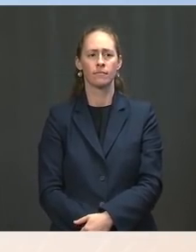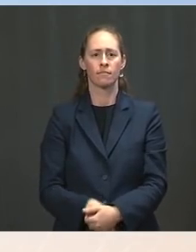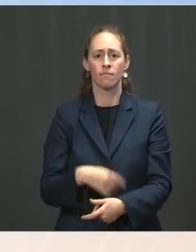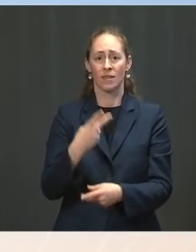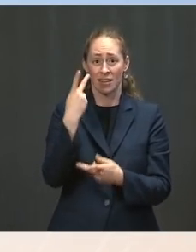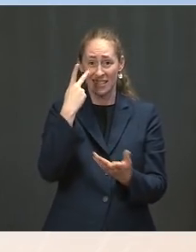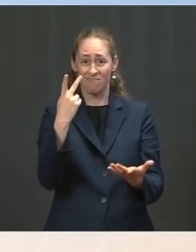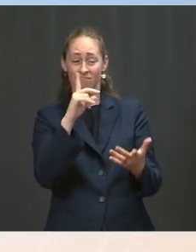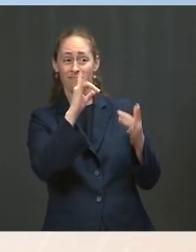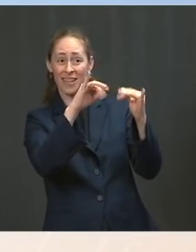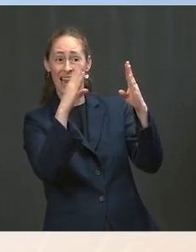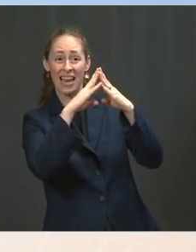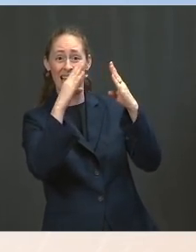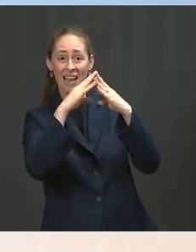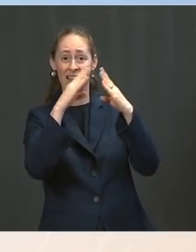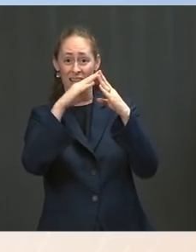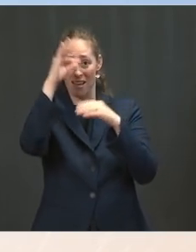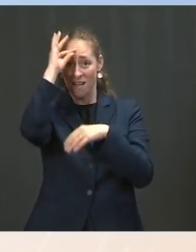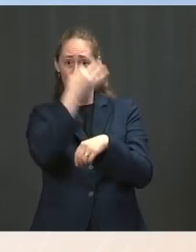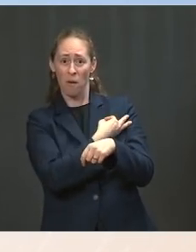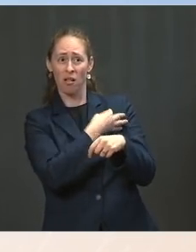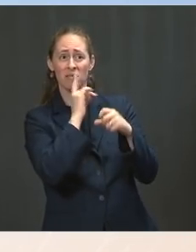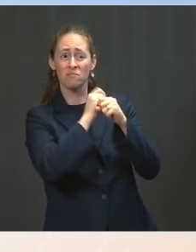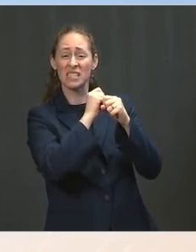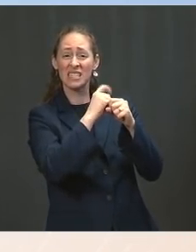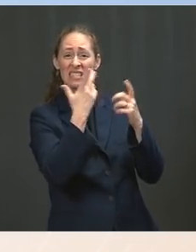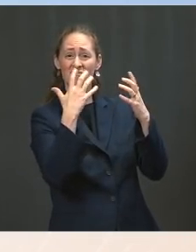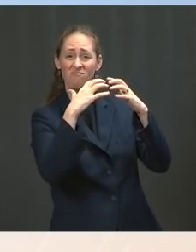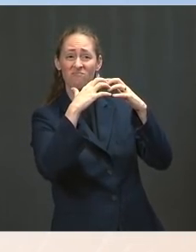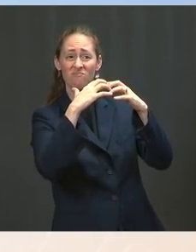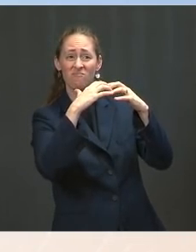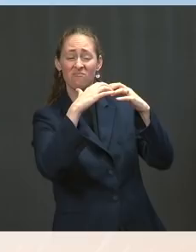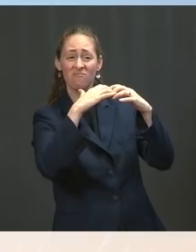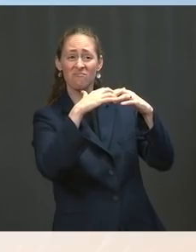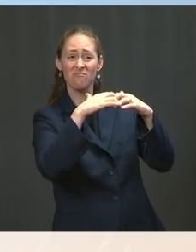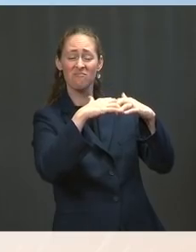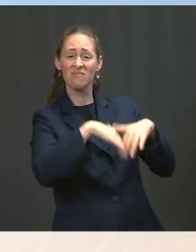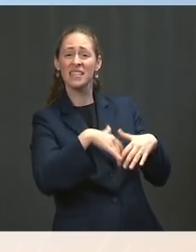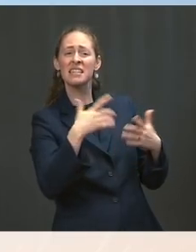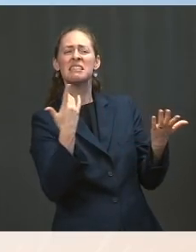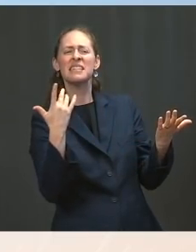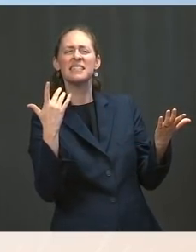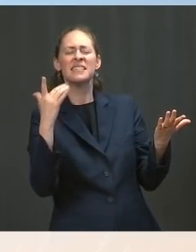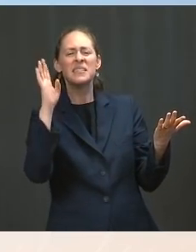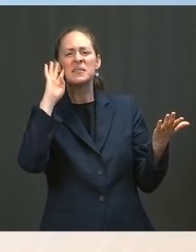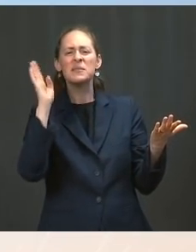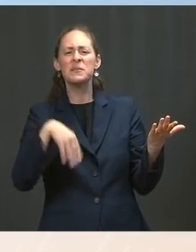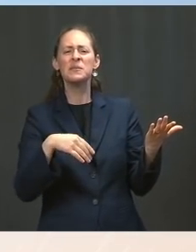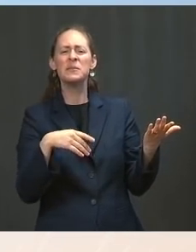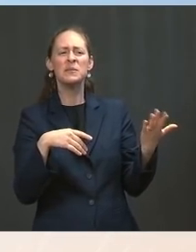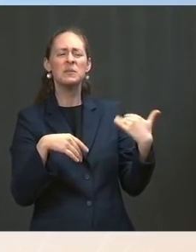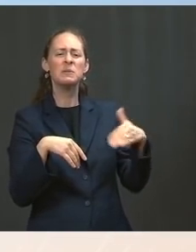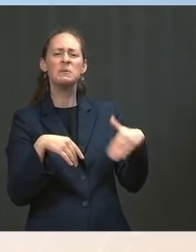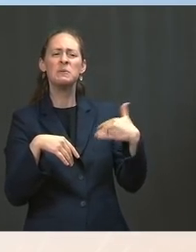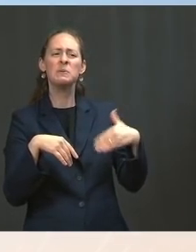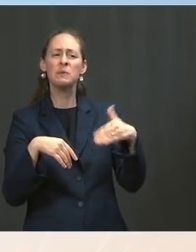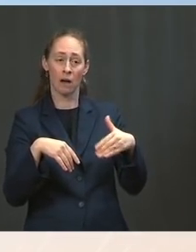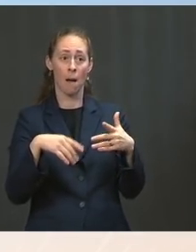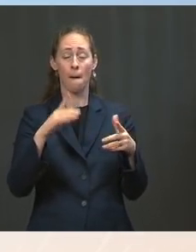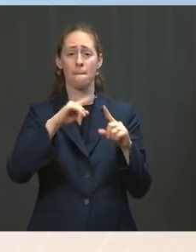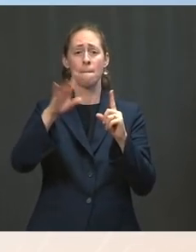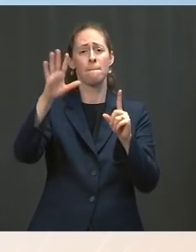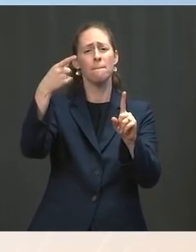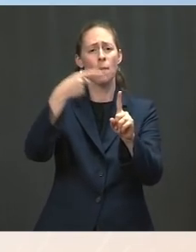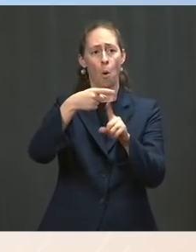without those images. The question is, are we on track to fulfill our objectives of this operation, to bring out our